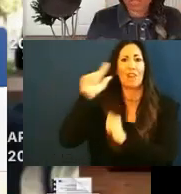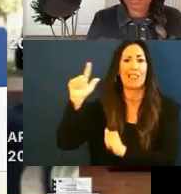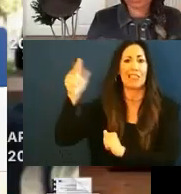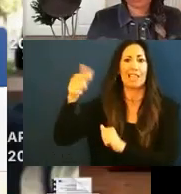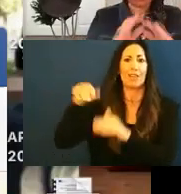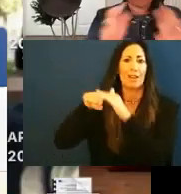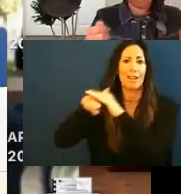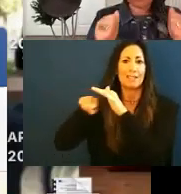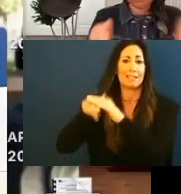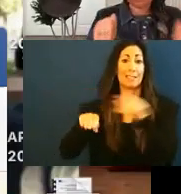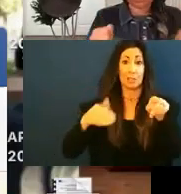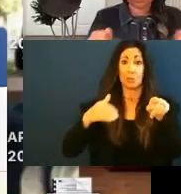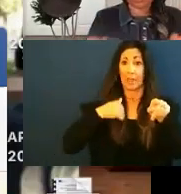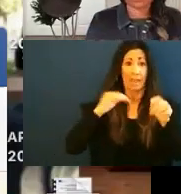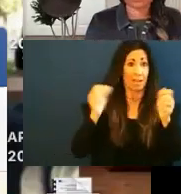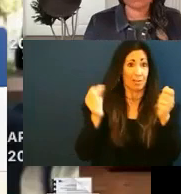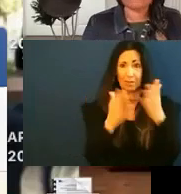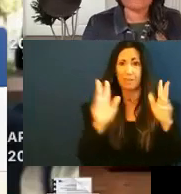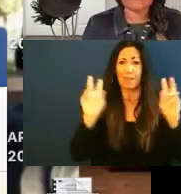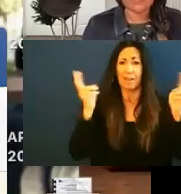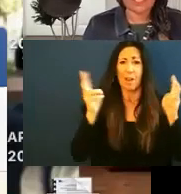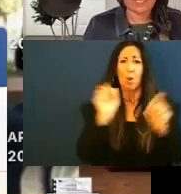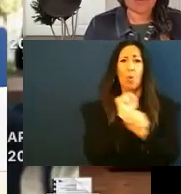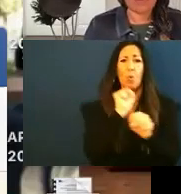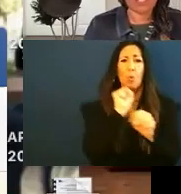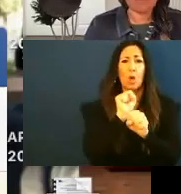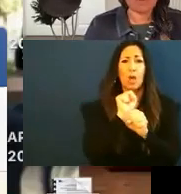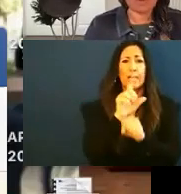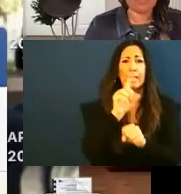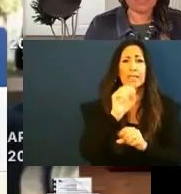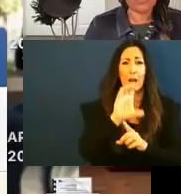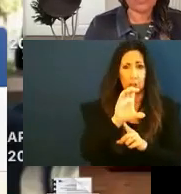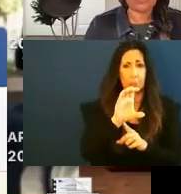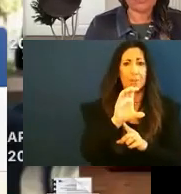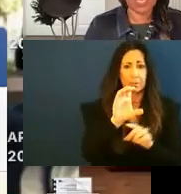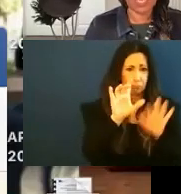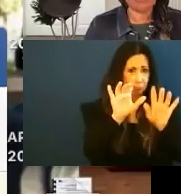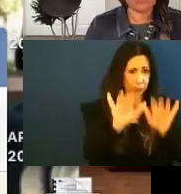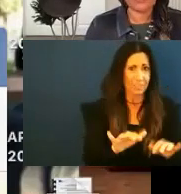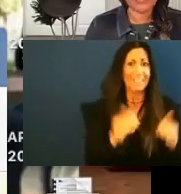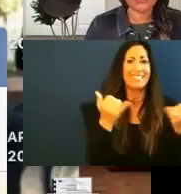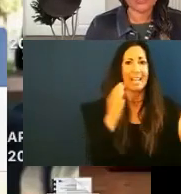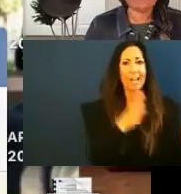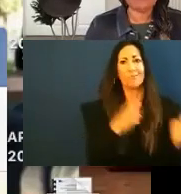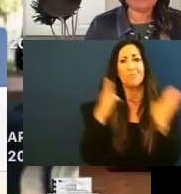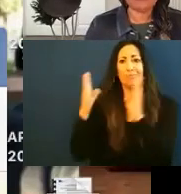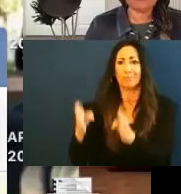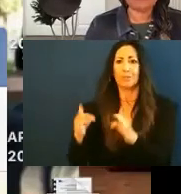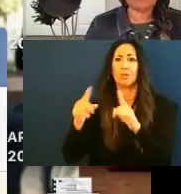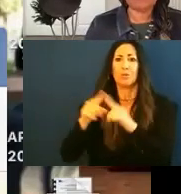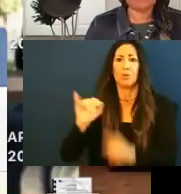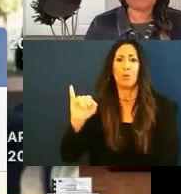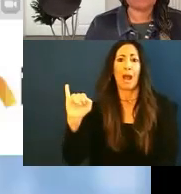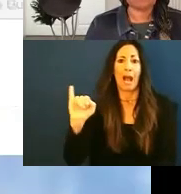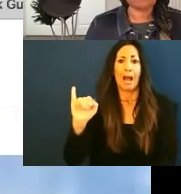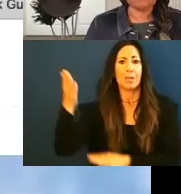all this, we've got this working document, and now we can go over to the iPresentation.